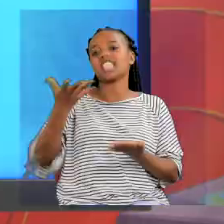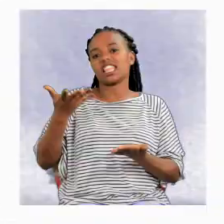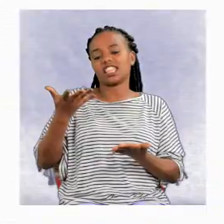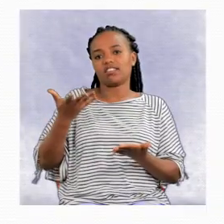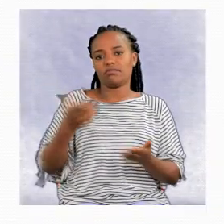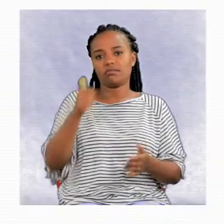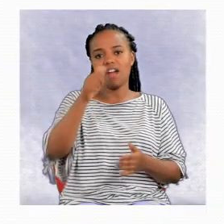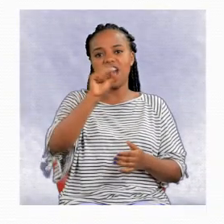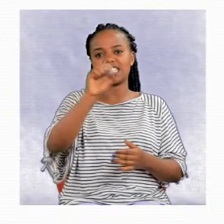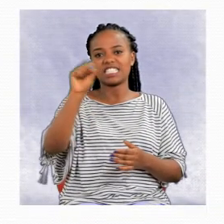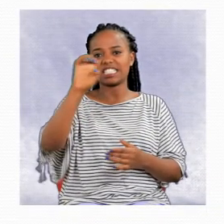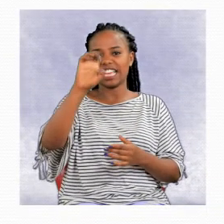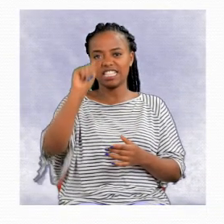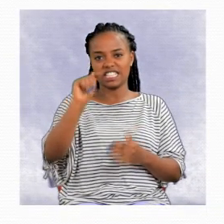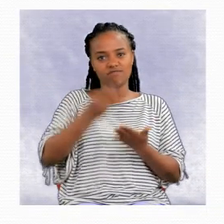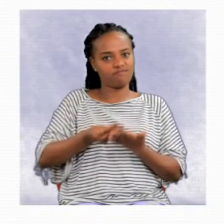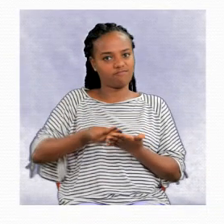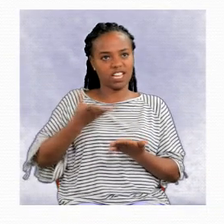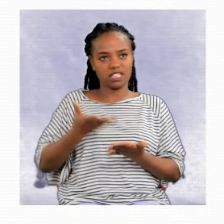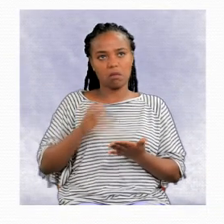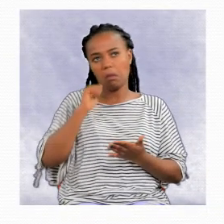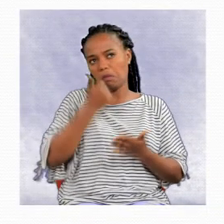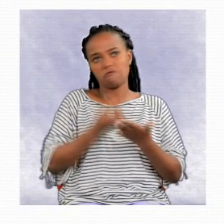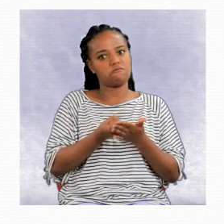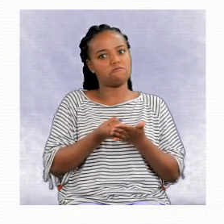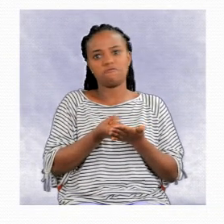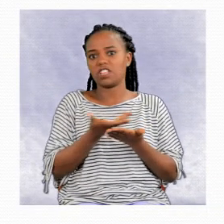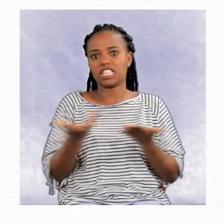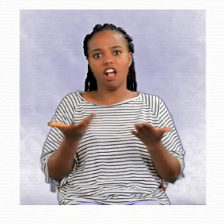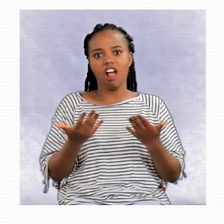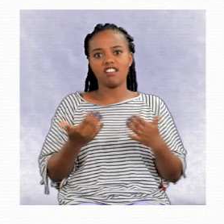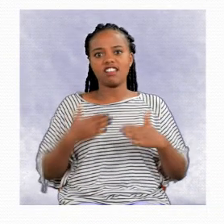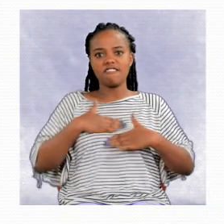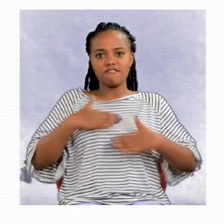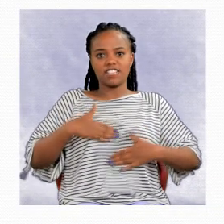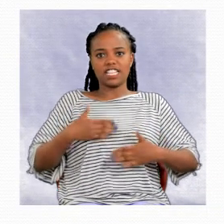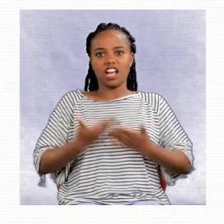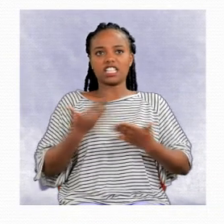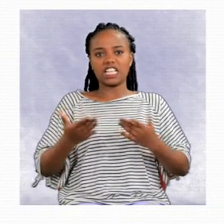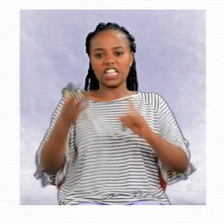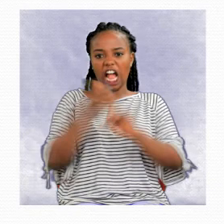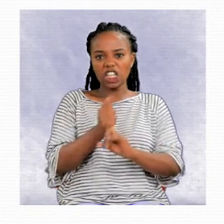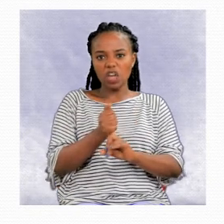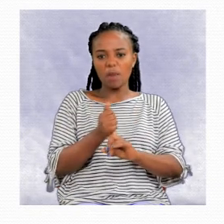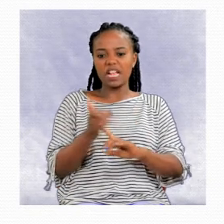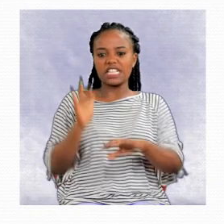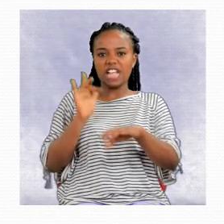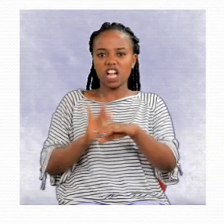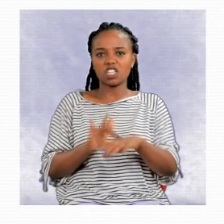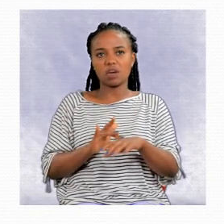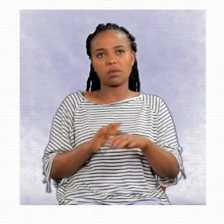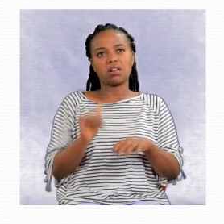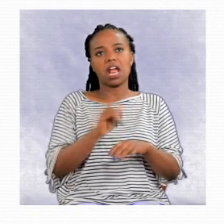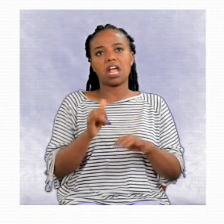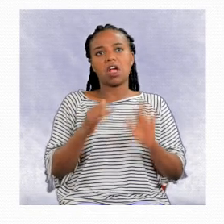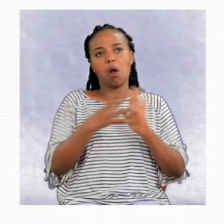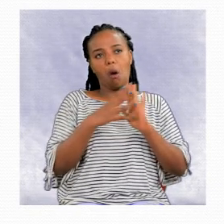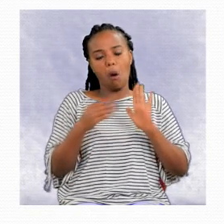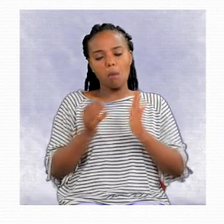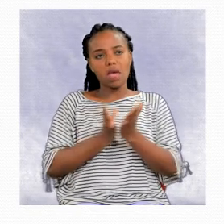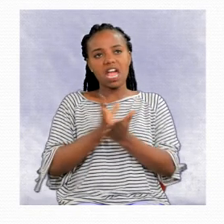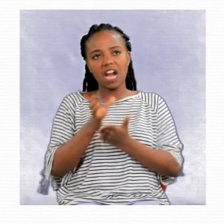Asset is this any physical thing. It may be tangible or intangible, like patents, copyrights,